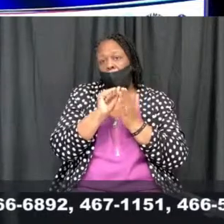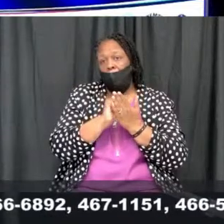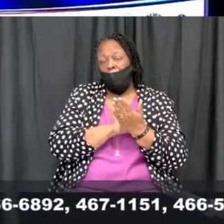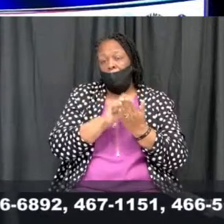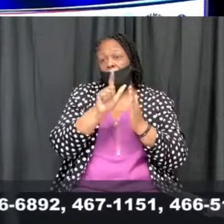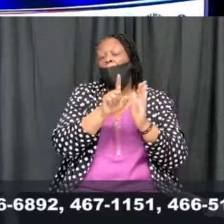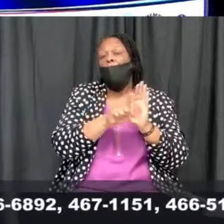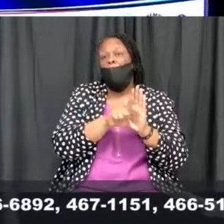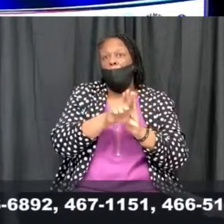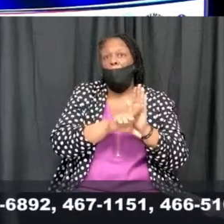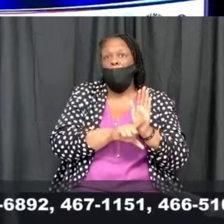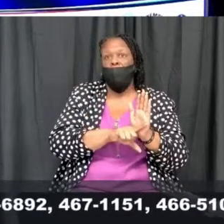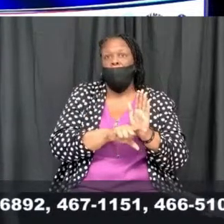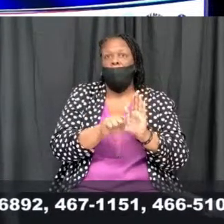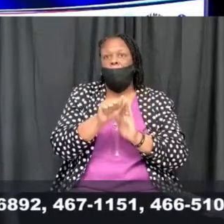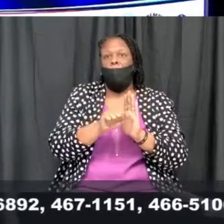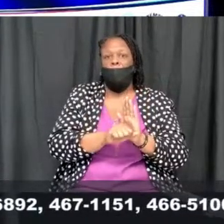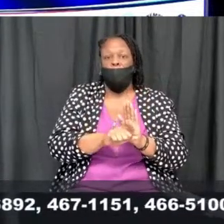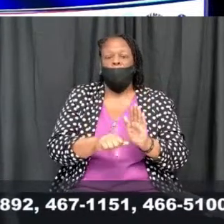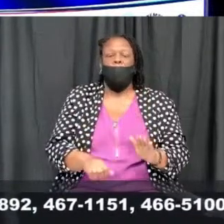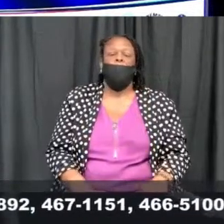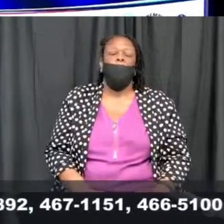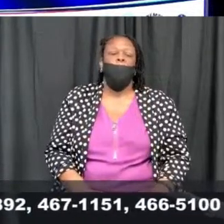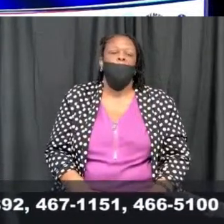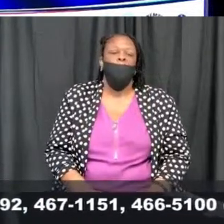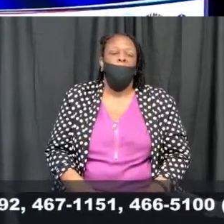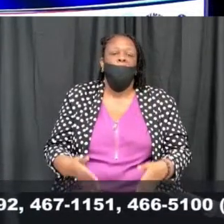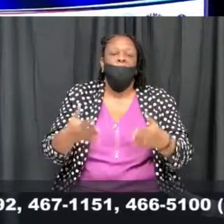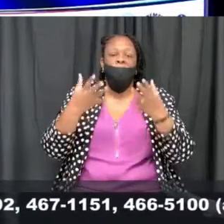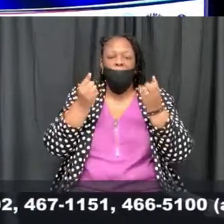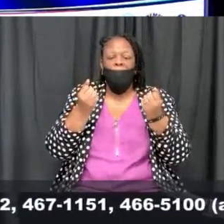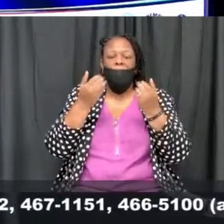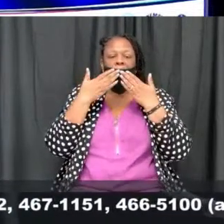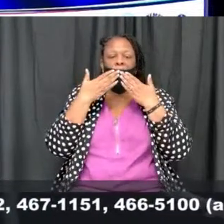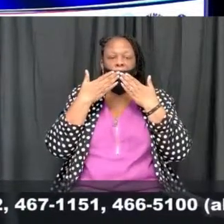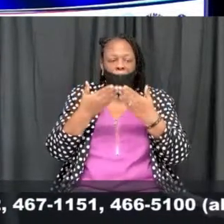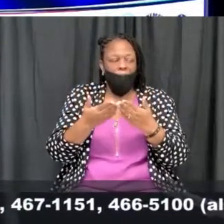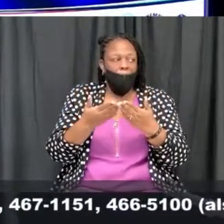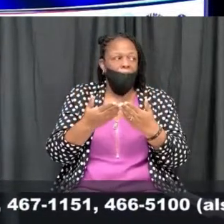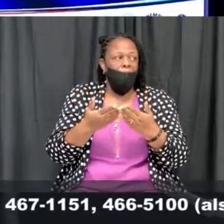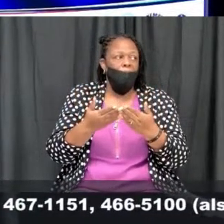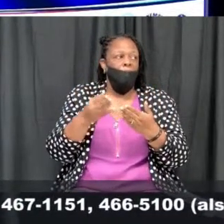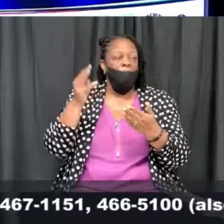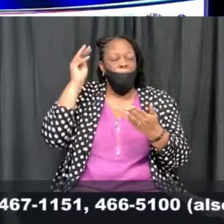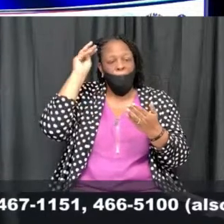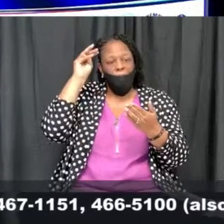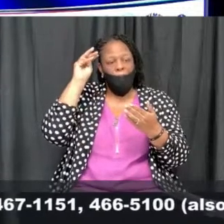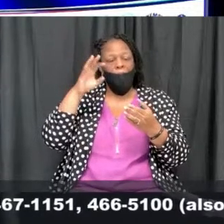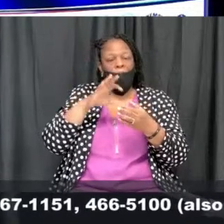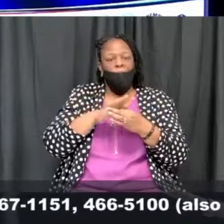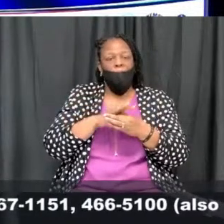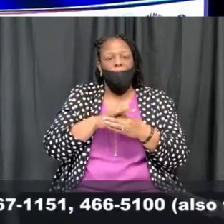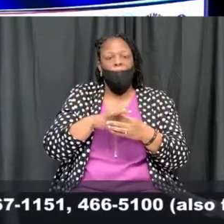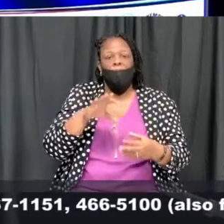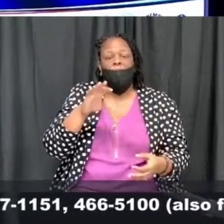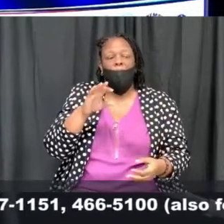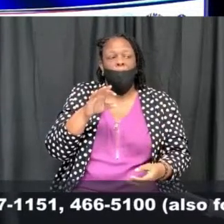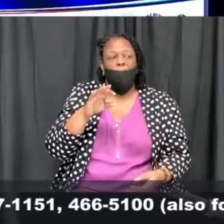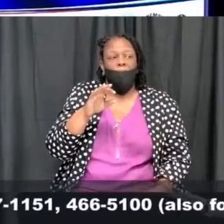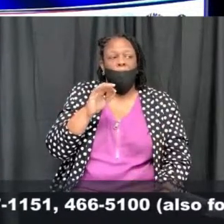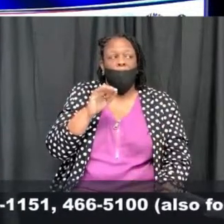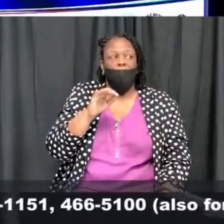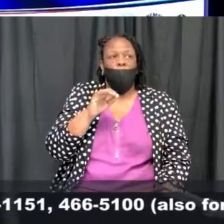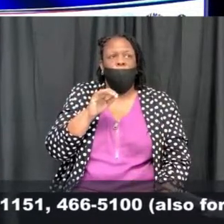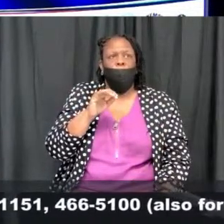us in line, because that is important. We thank the Honorable Wendy Phipps. How can we miss her? She